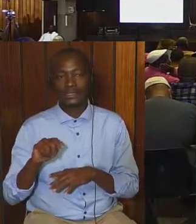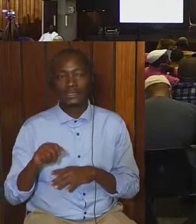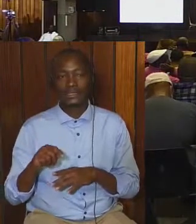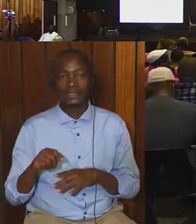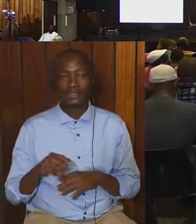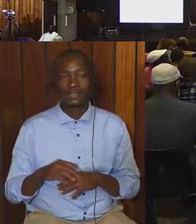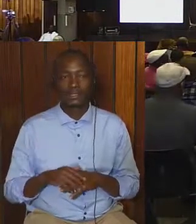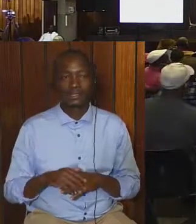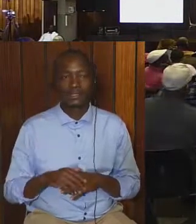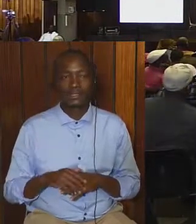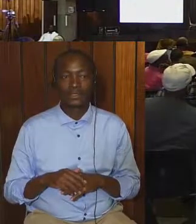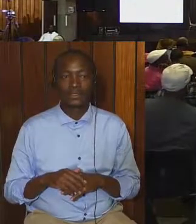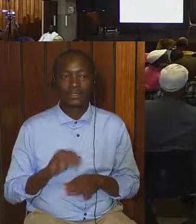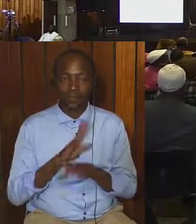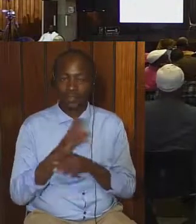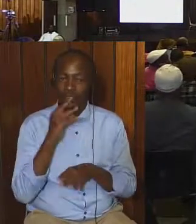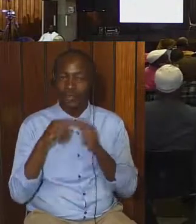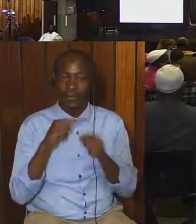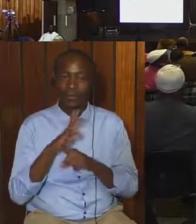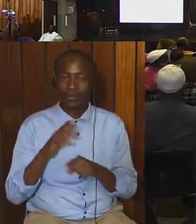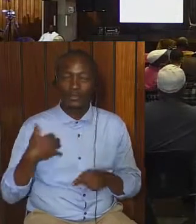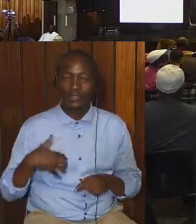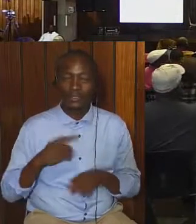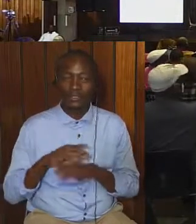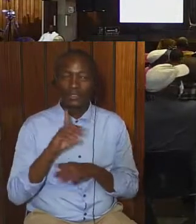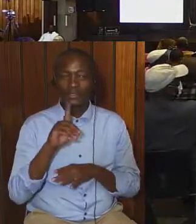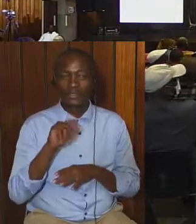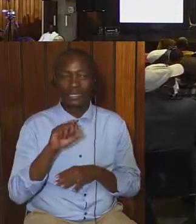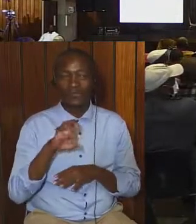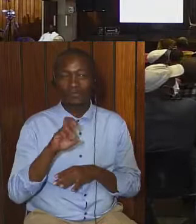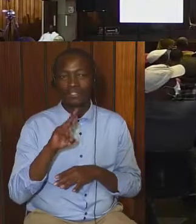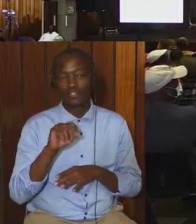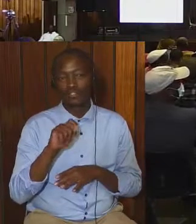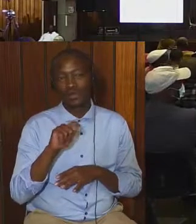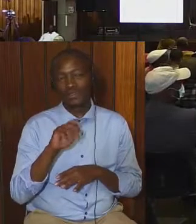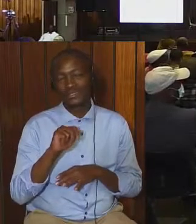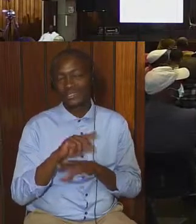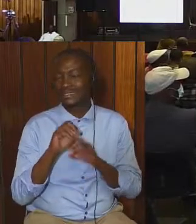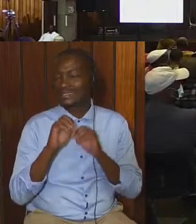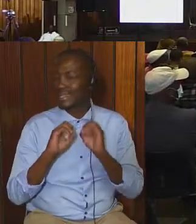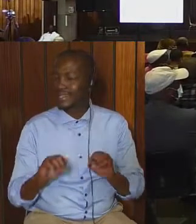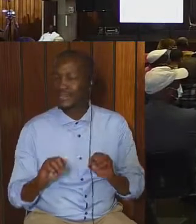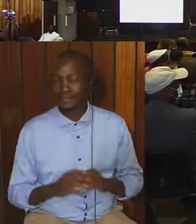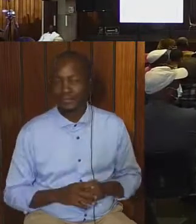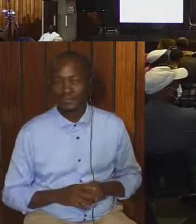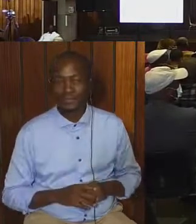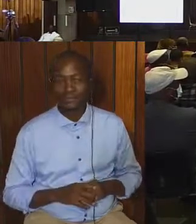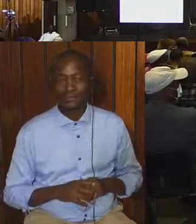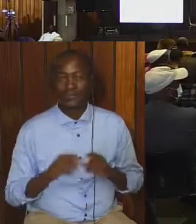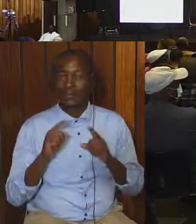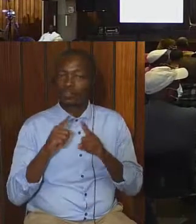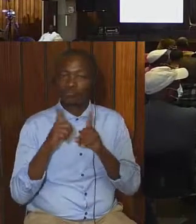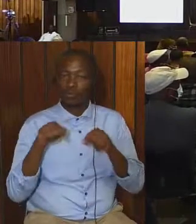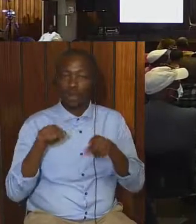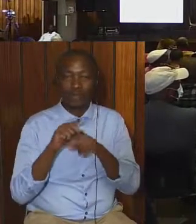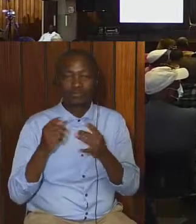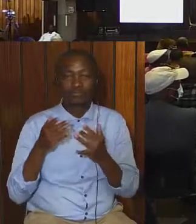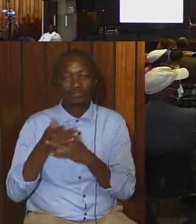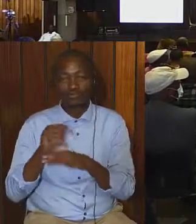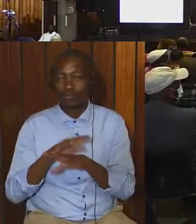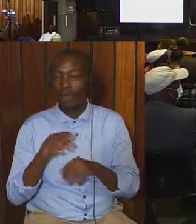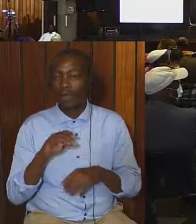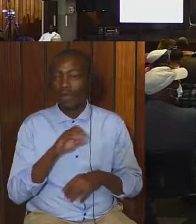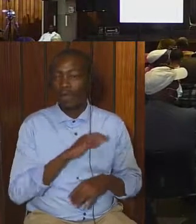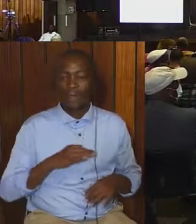Comrade, when they talk about Egurulin, Davidson is nothing, comrade. Through our minister, through our